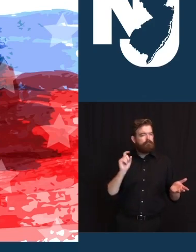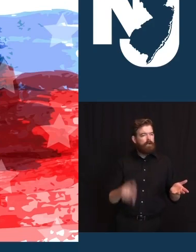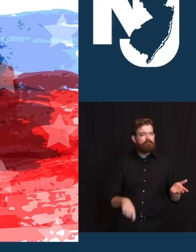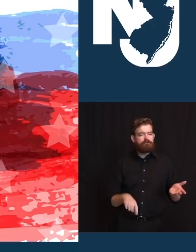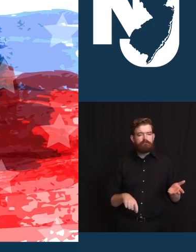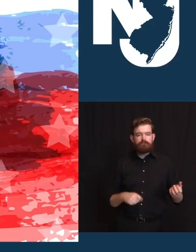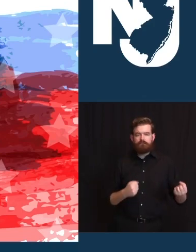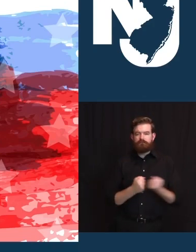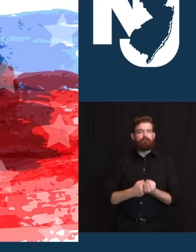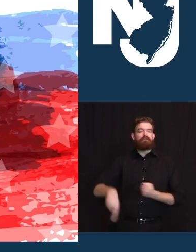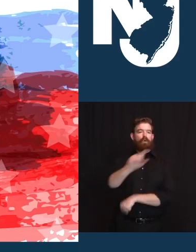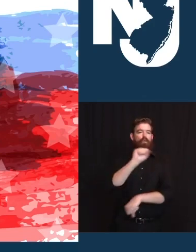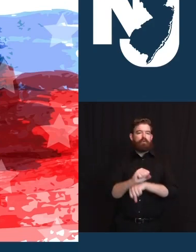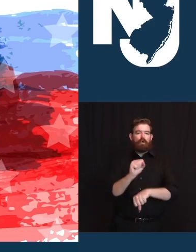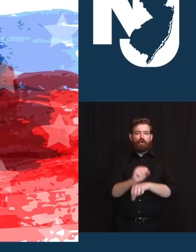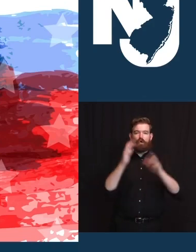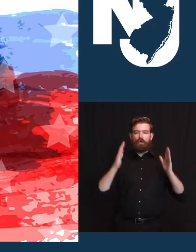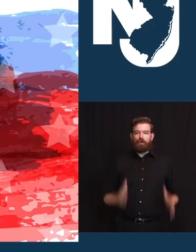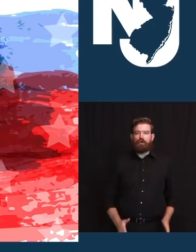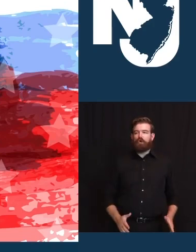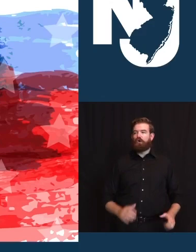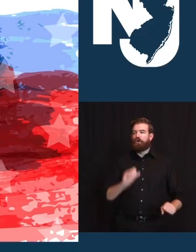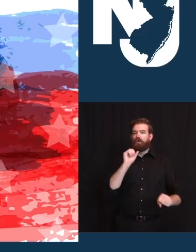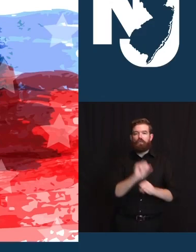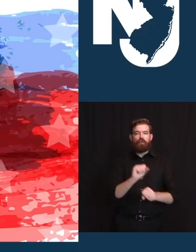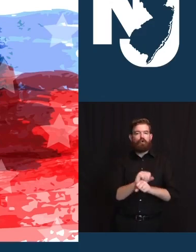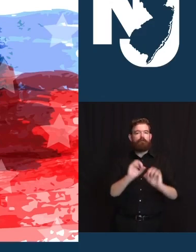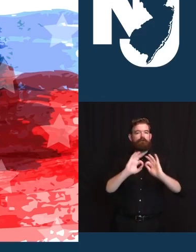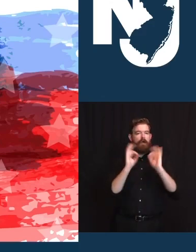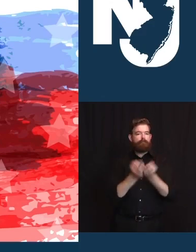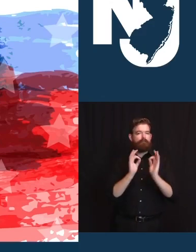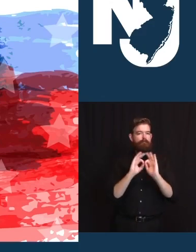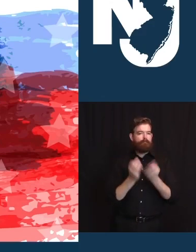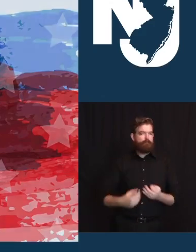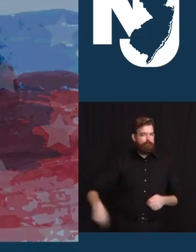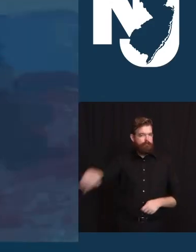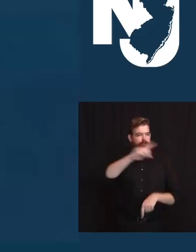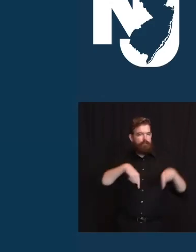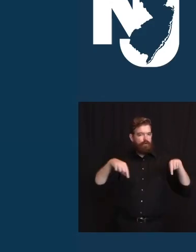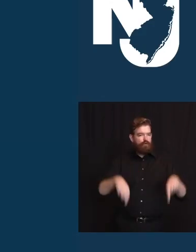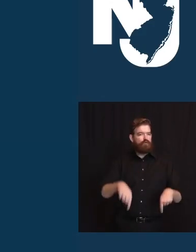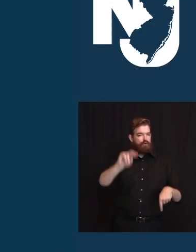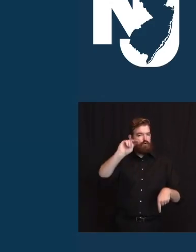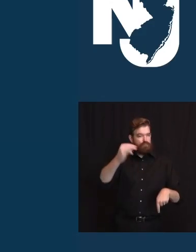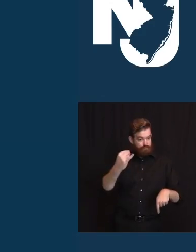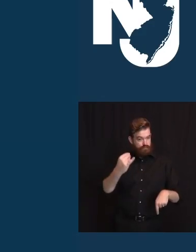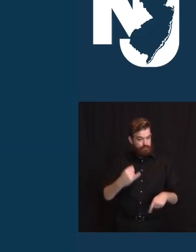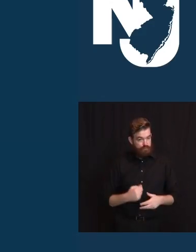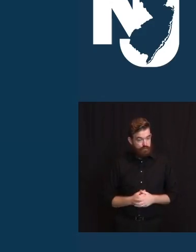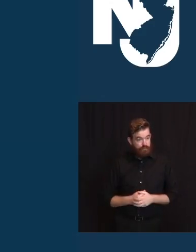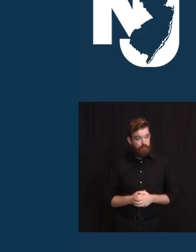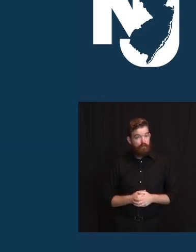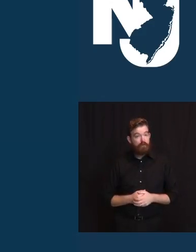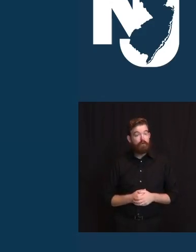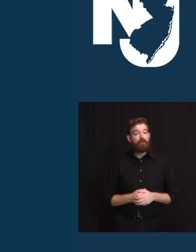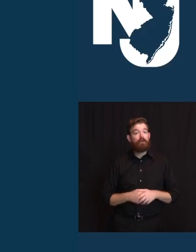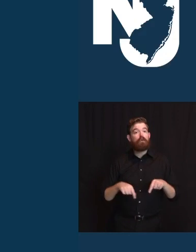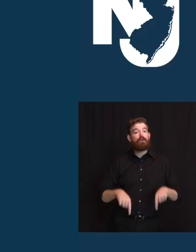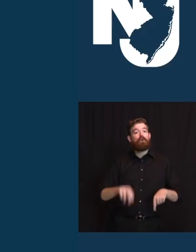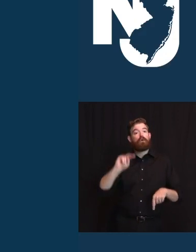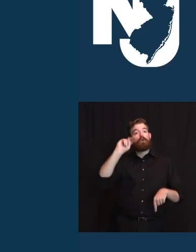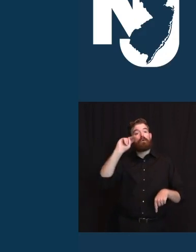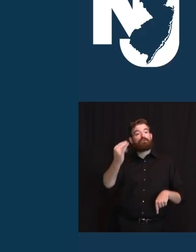and their families. And by the way, as we do that, let's not forget that New Jersey is the home and final resting place of, speaking